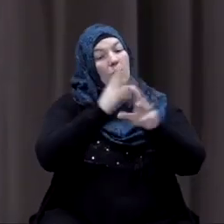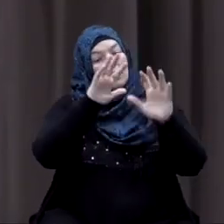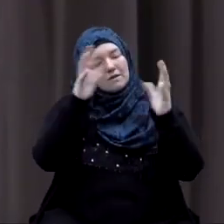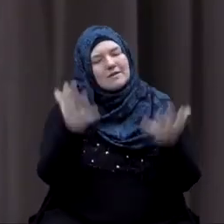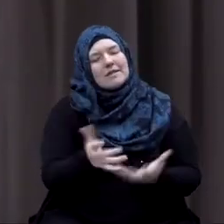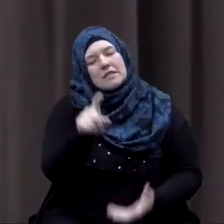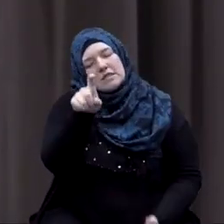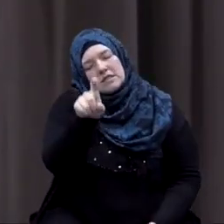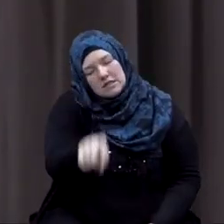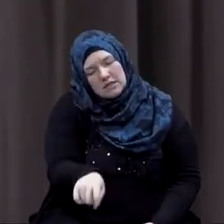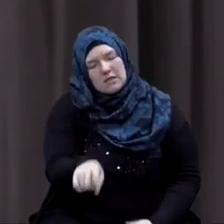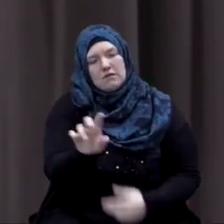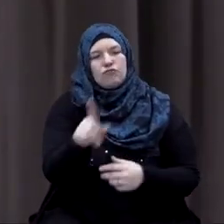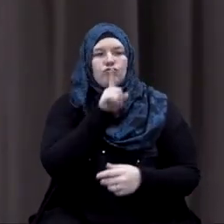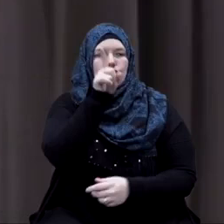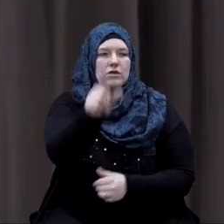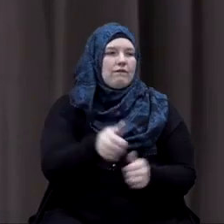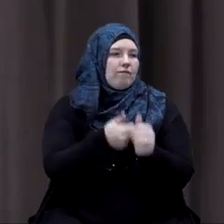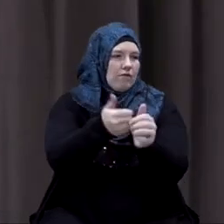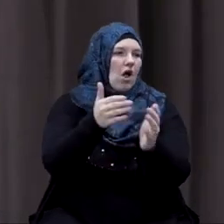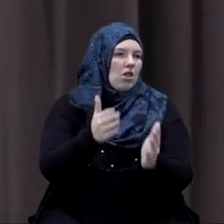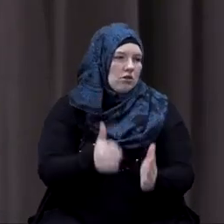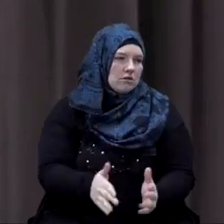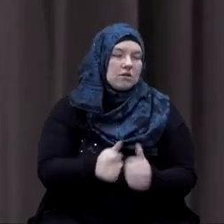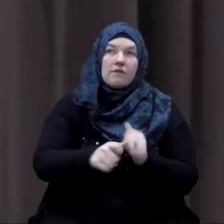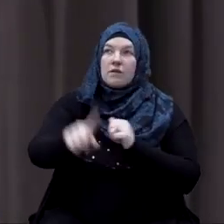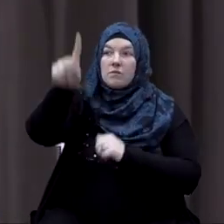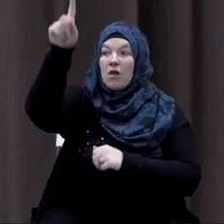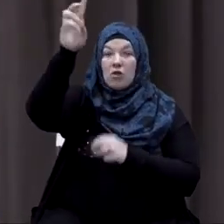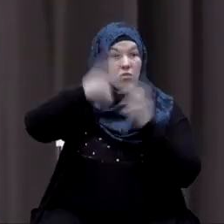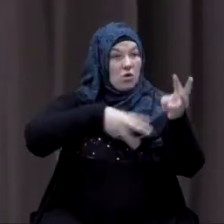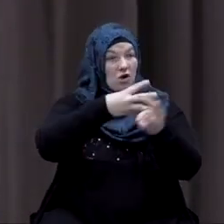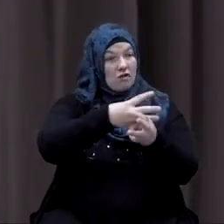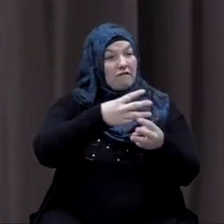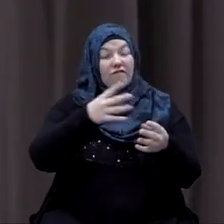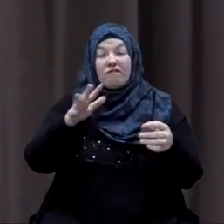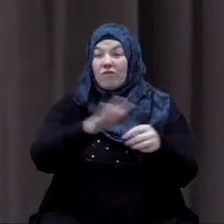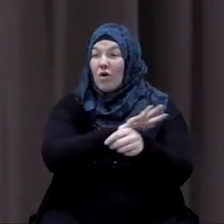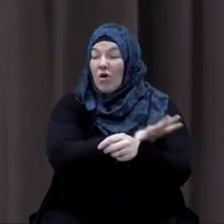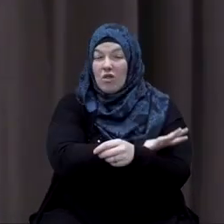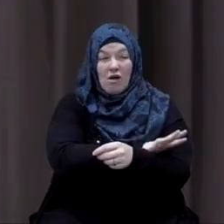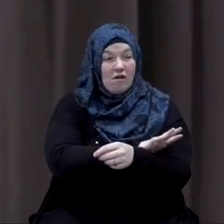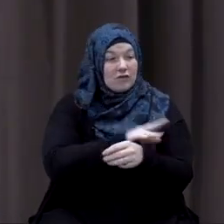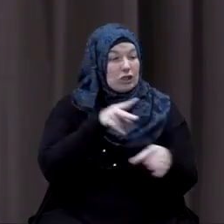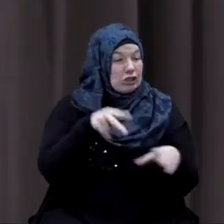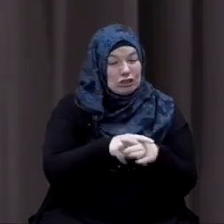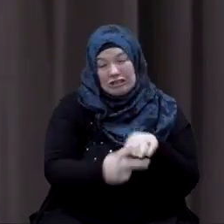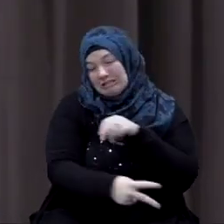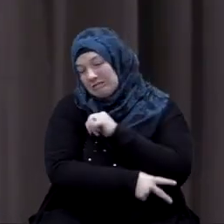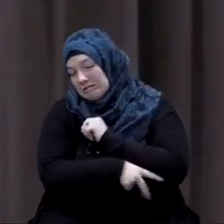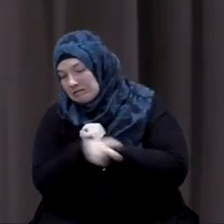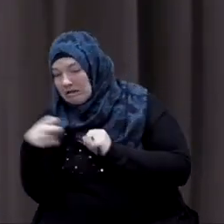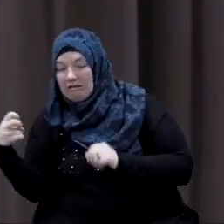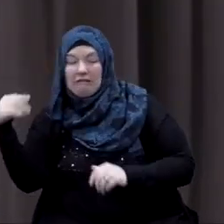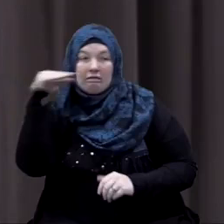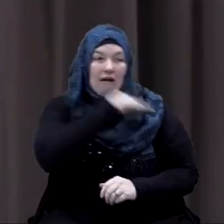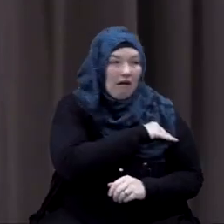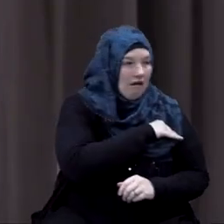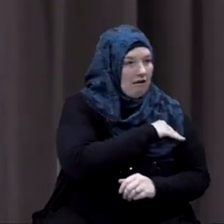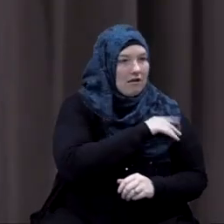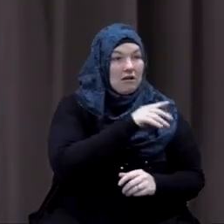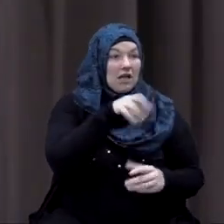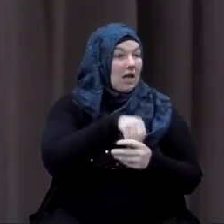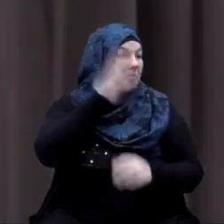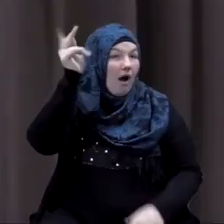us. The world is full of corruption in every sphere of life. In